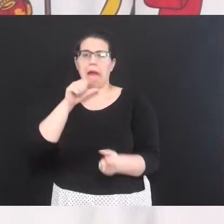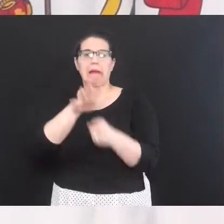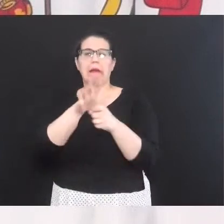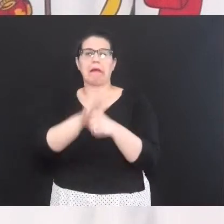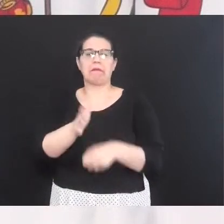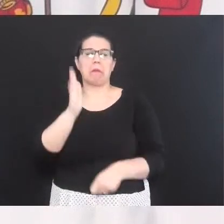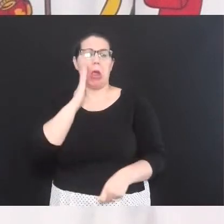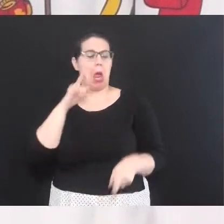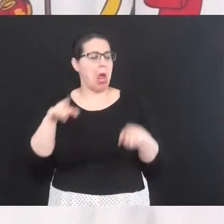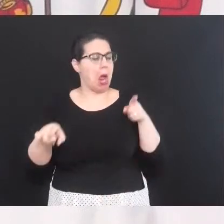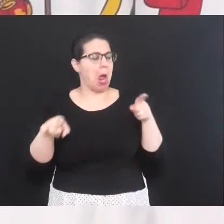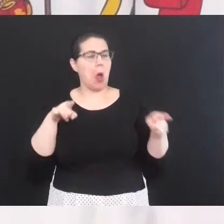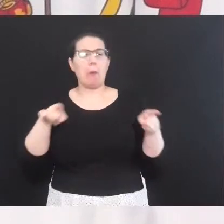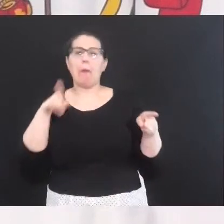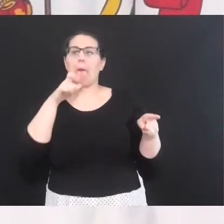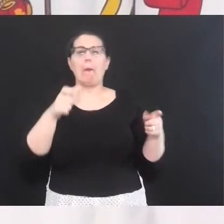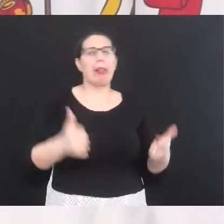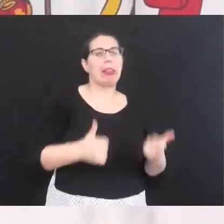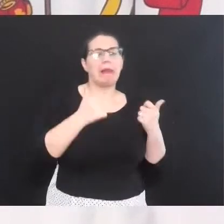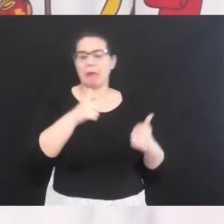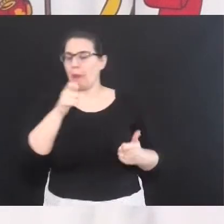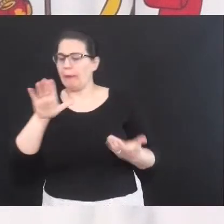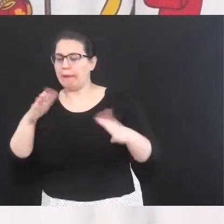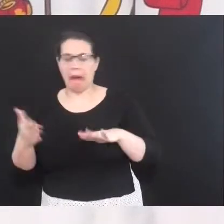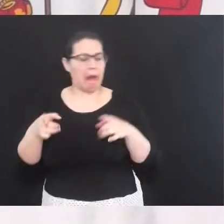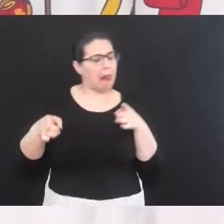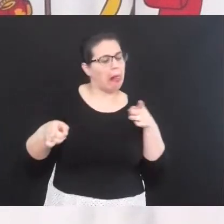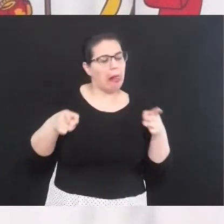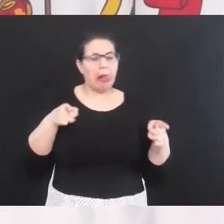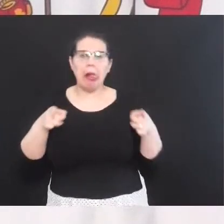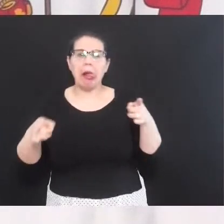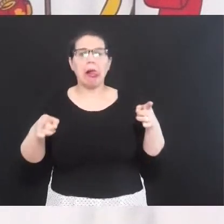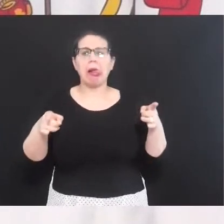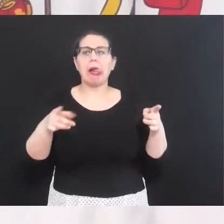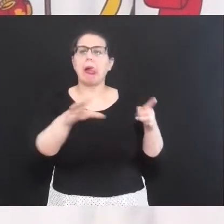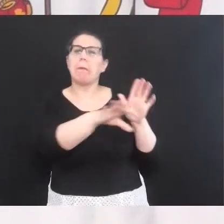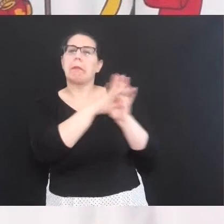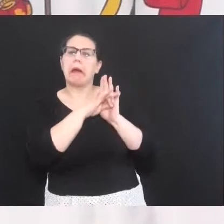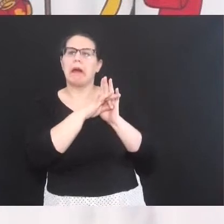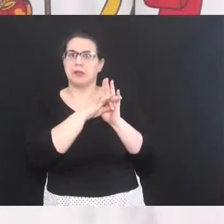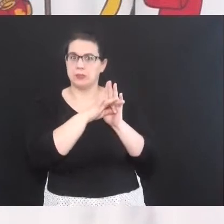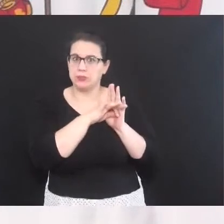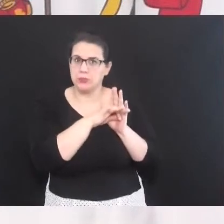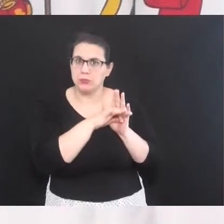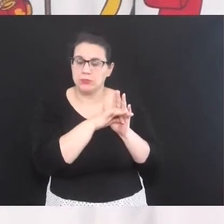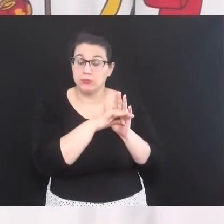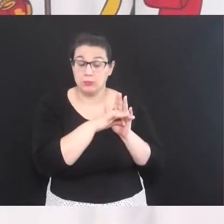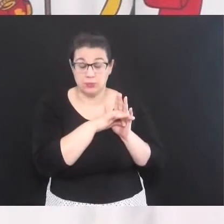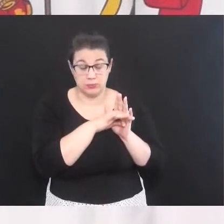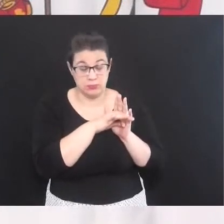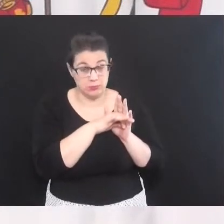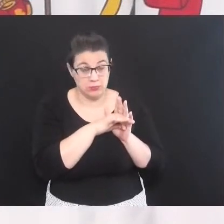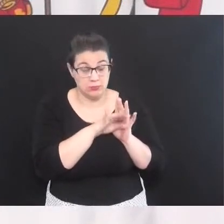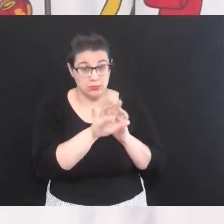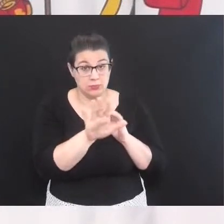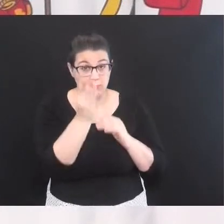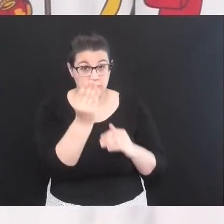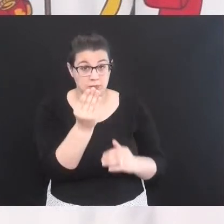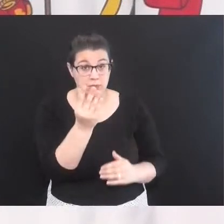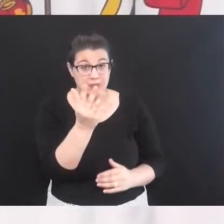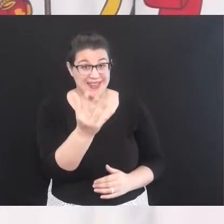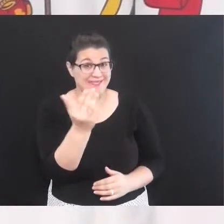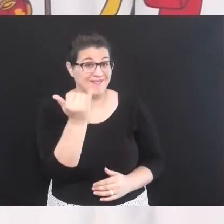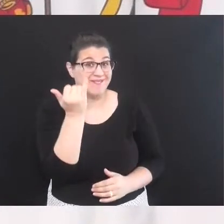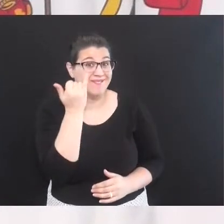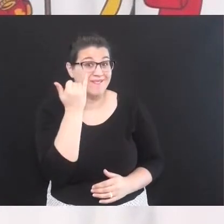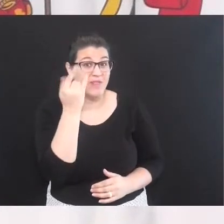beds. And so therefore, we don't have an ICU bed for this person. I'm telling you, if you don't get